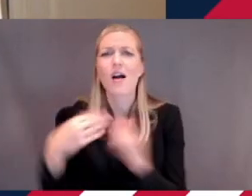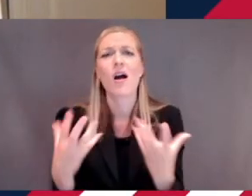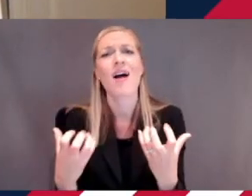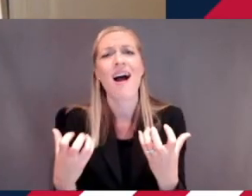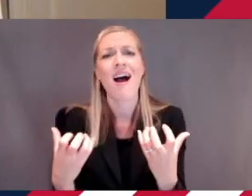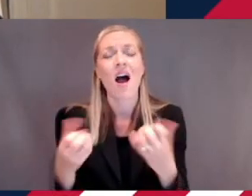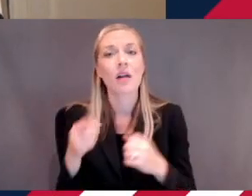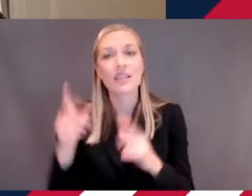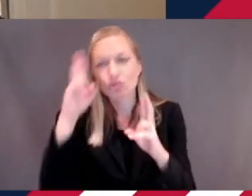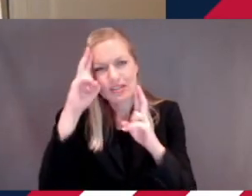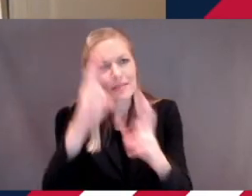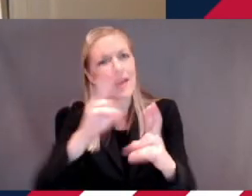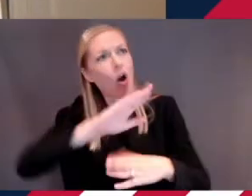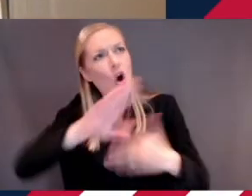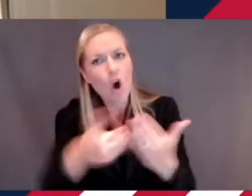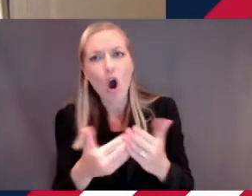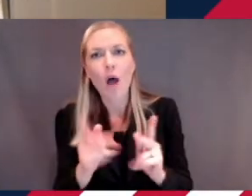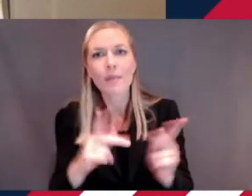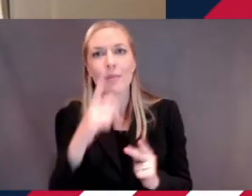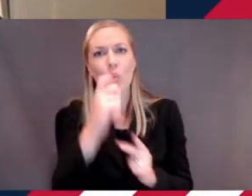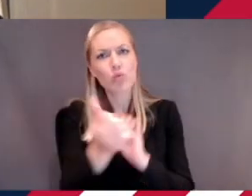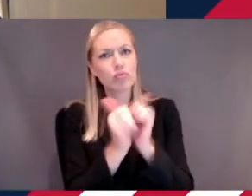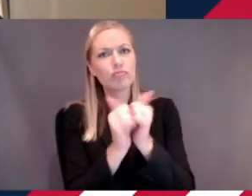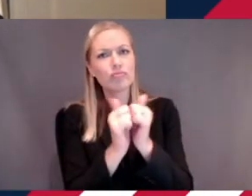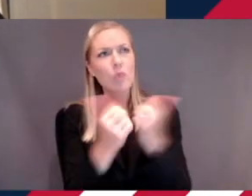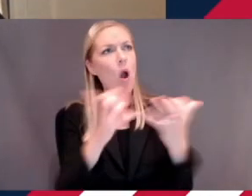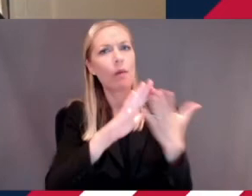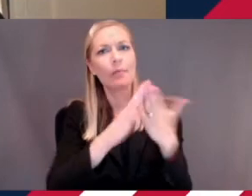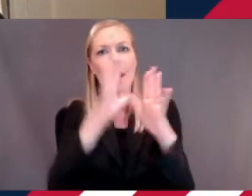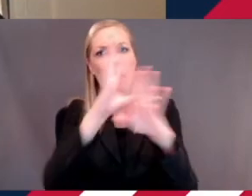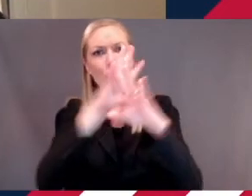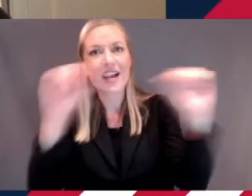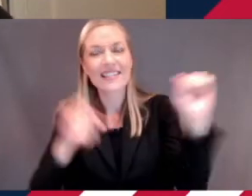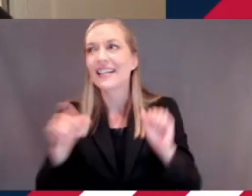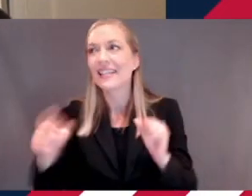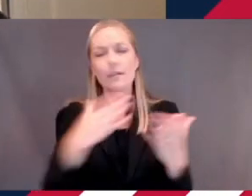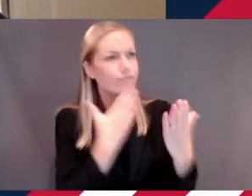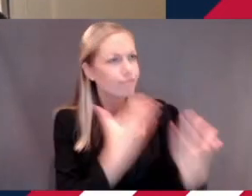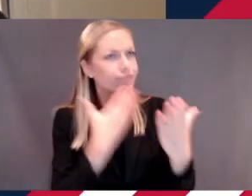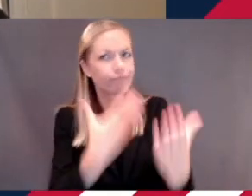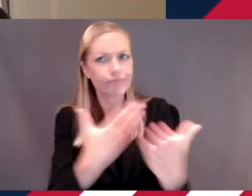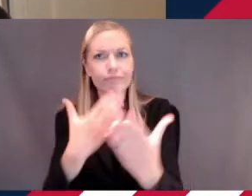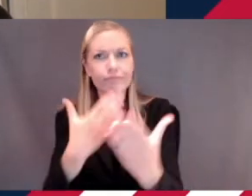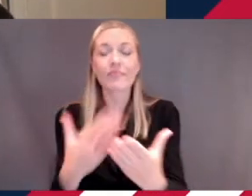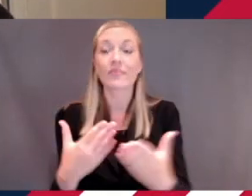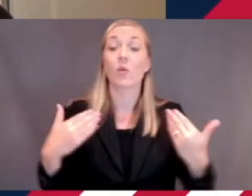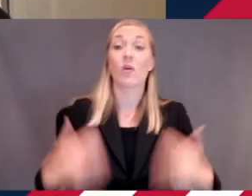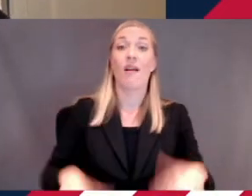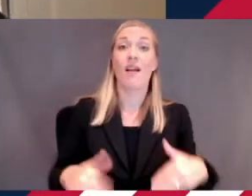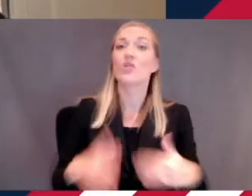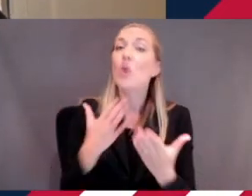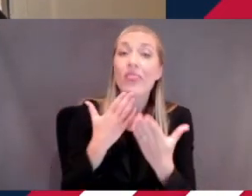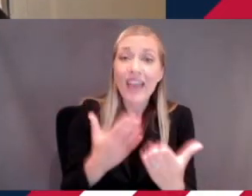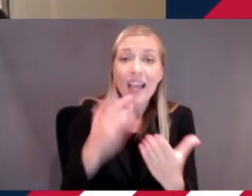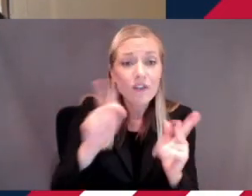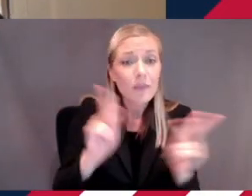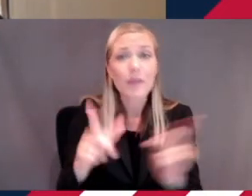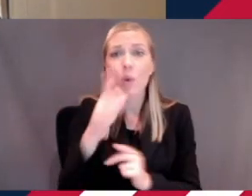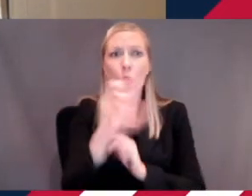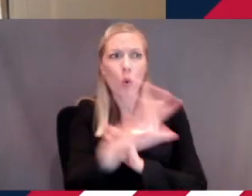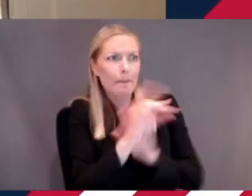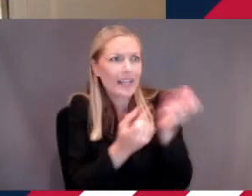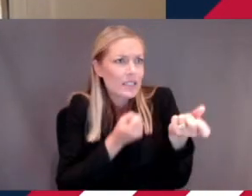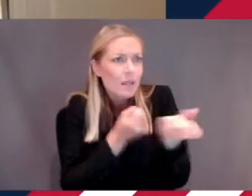he built a really great process. I want to say thank you to those who supported Senator Sanders and other candidates in